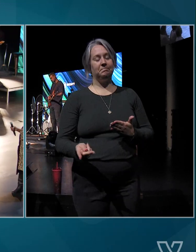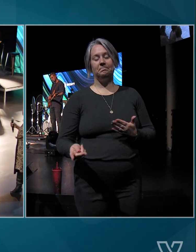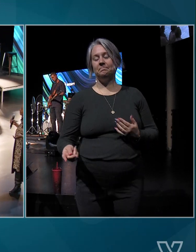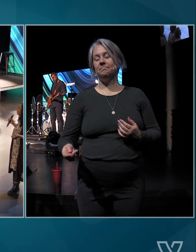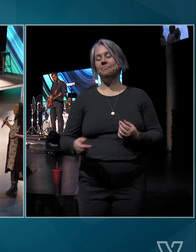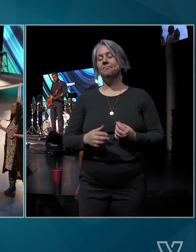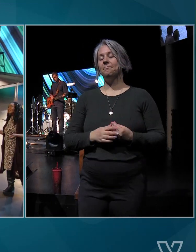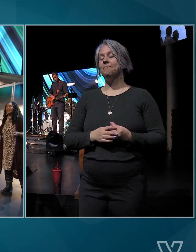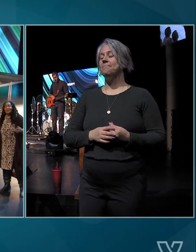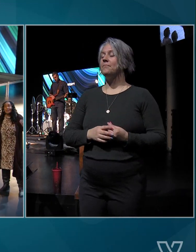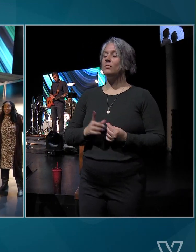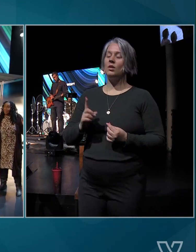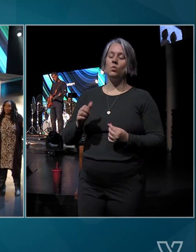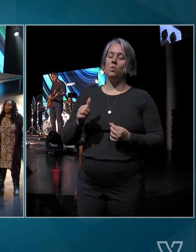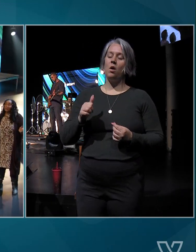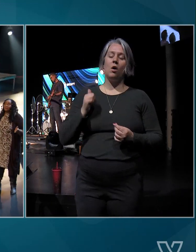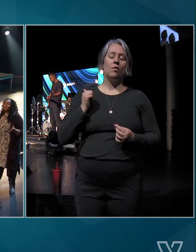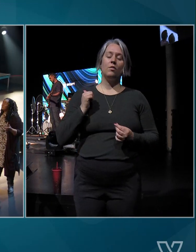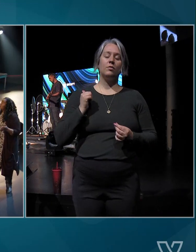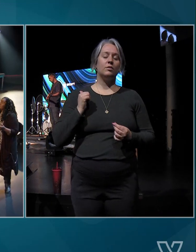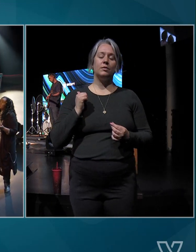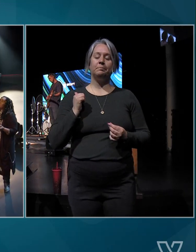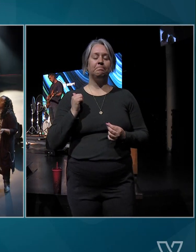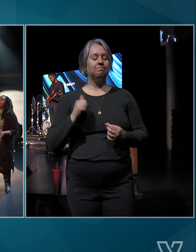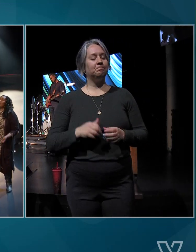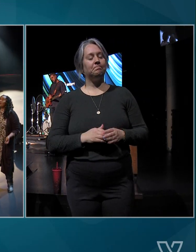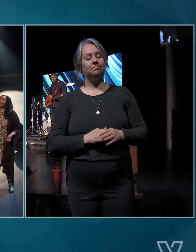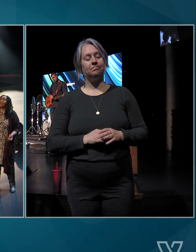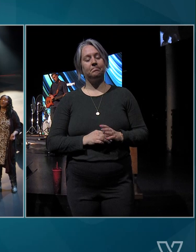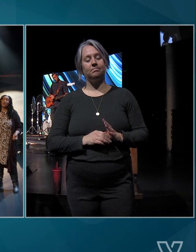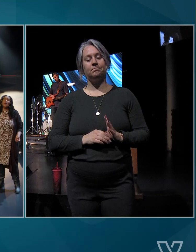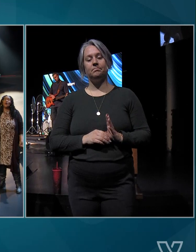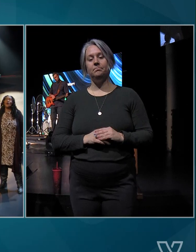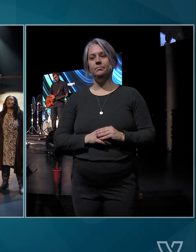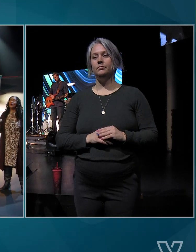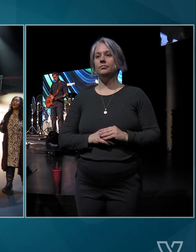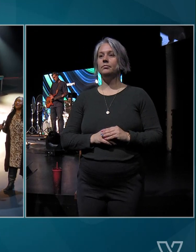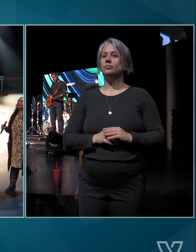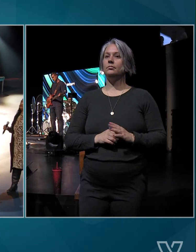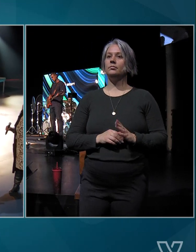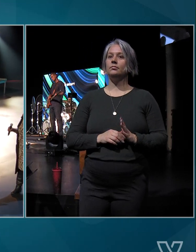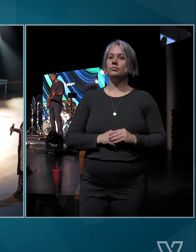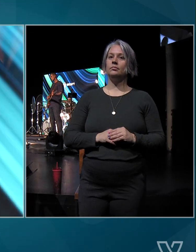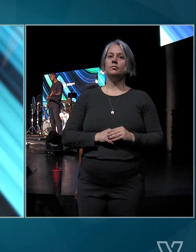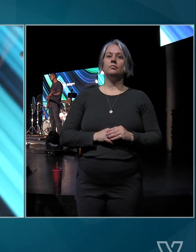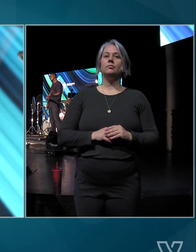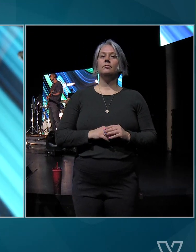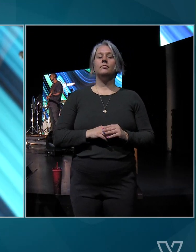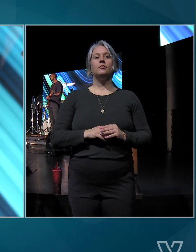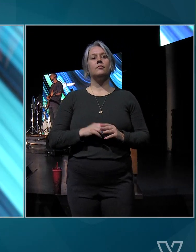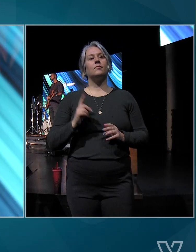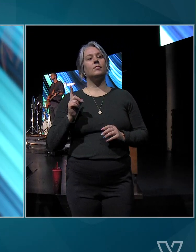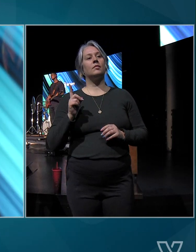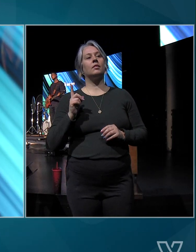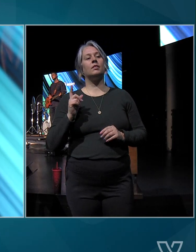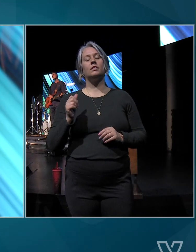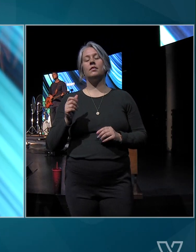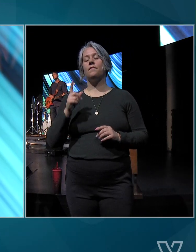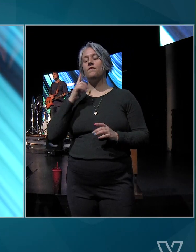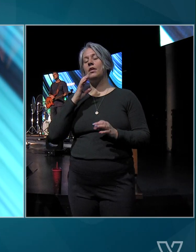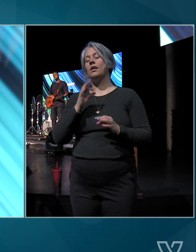Oh, no, he won't. Not our family, not our kids, you are